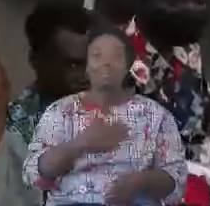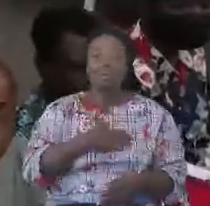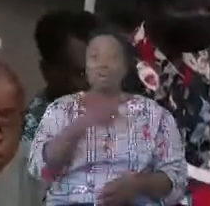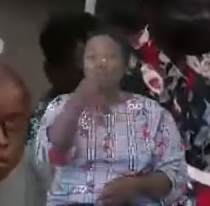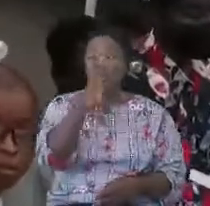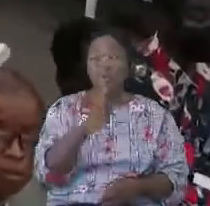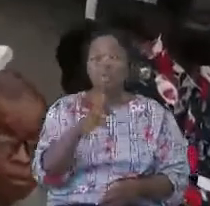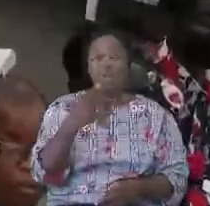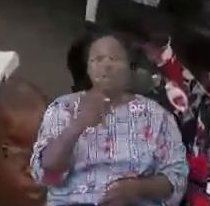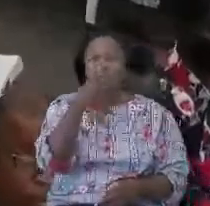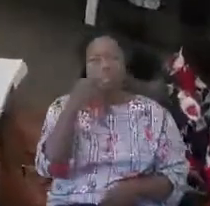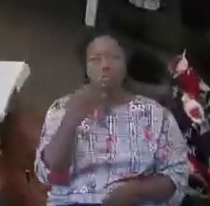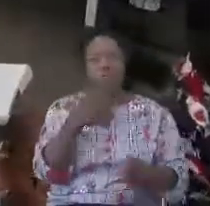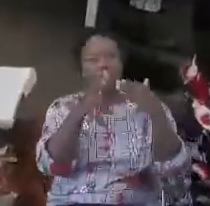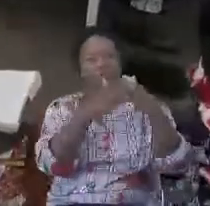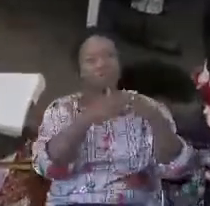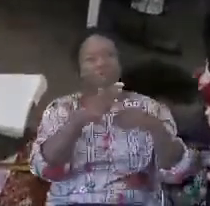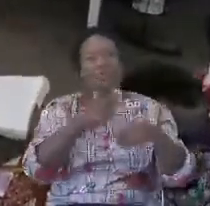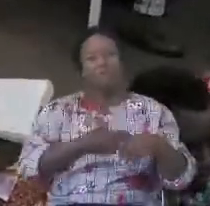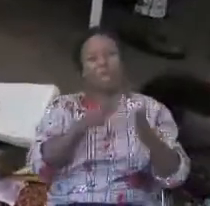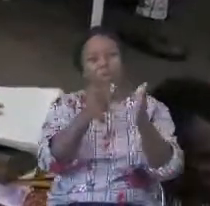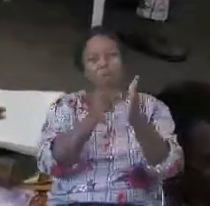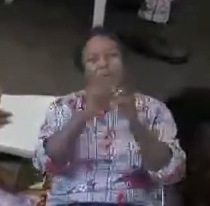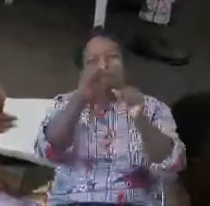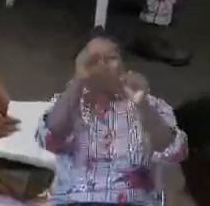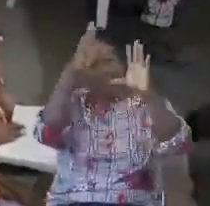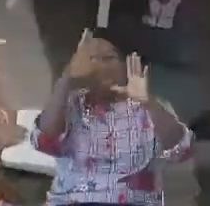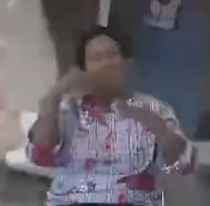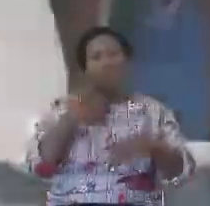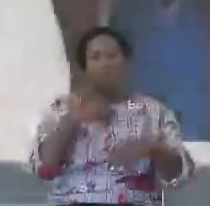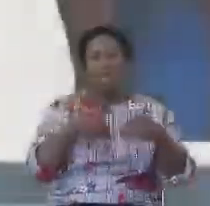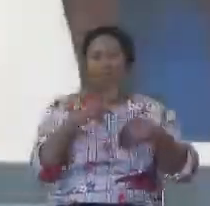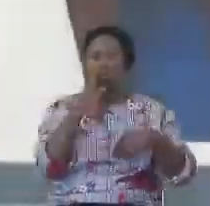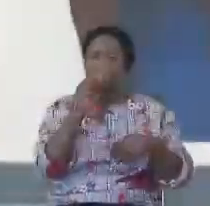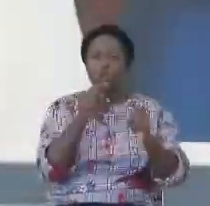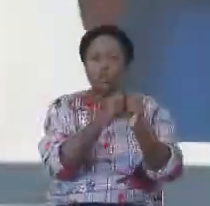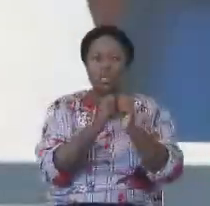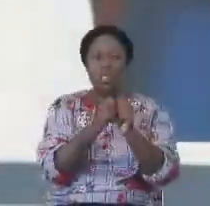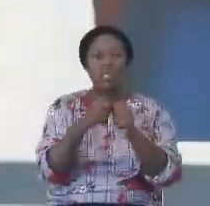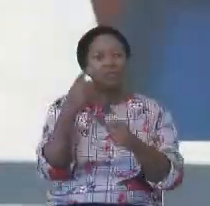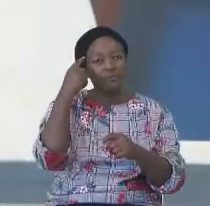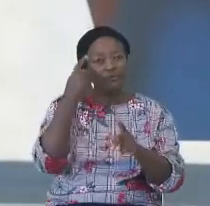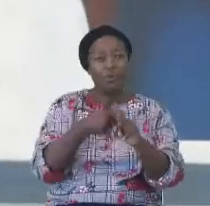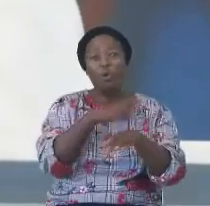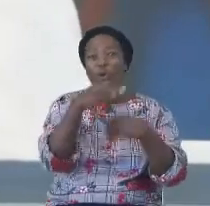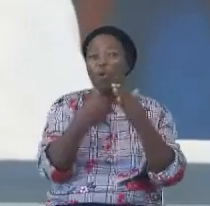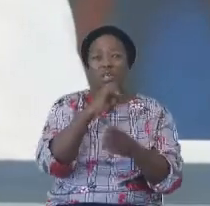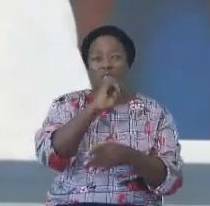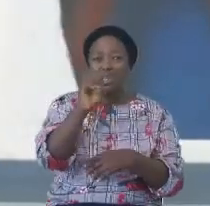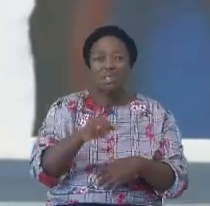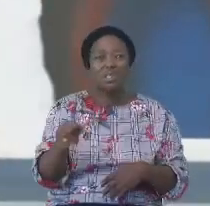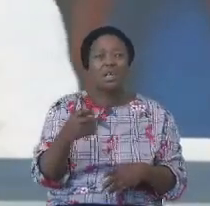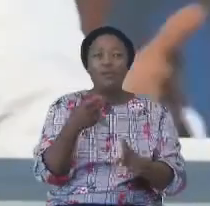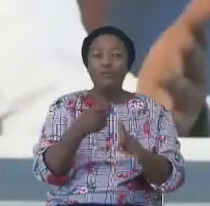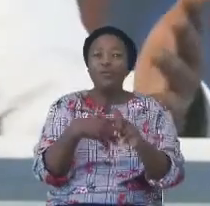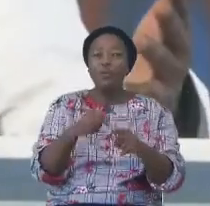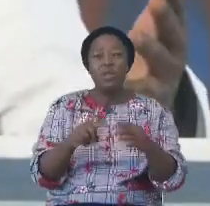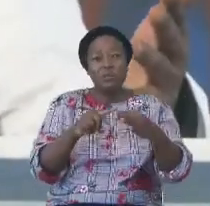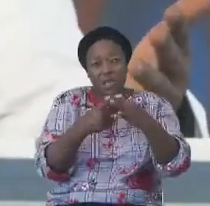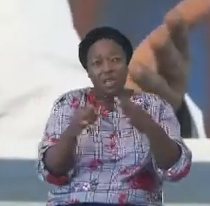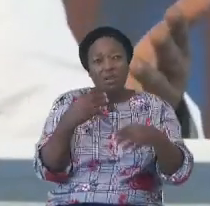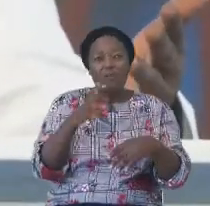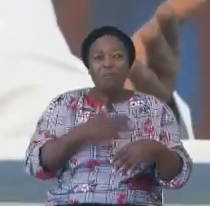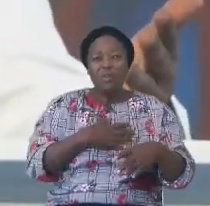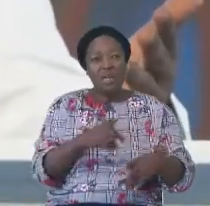an answer for that. He said, my God, the God of heaven, my own Father, we have been